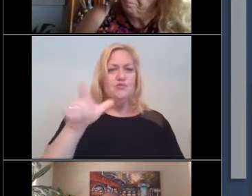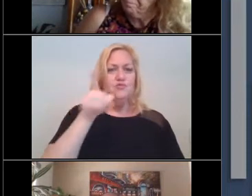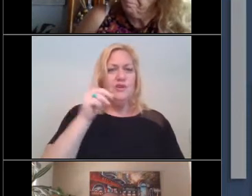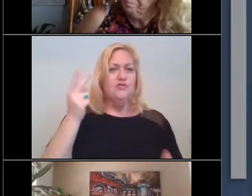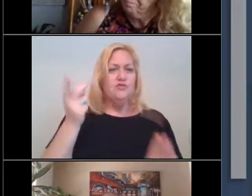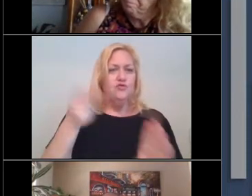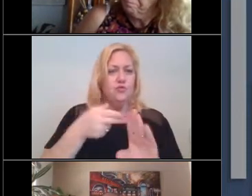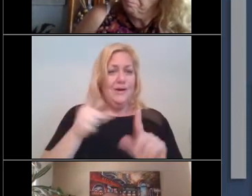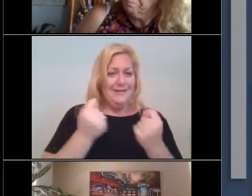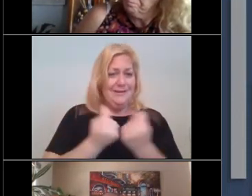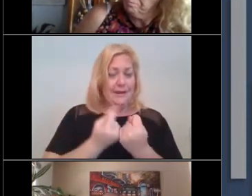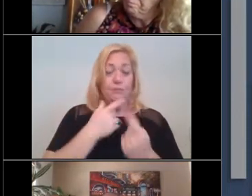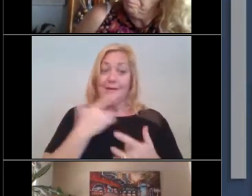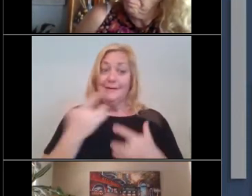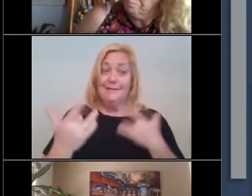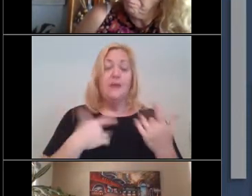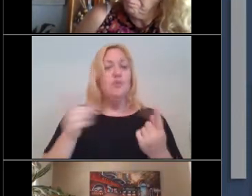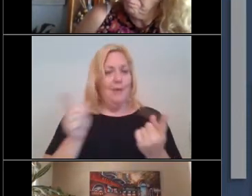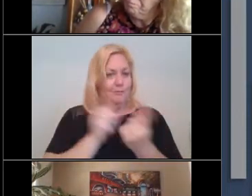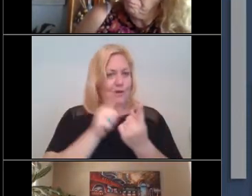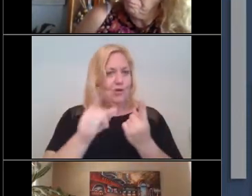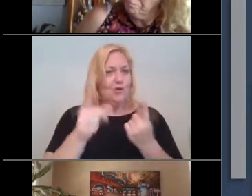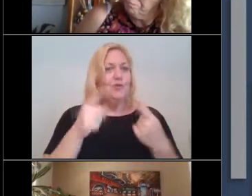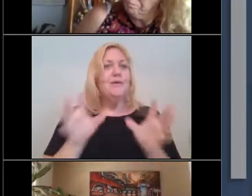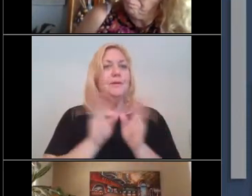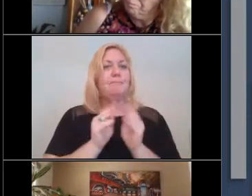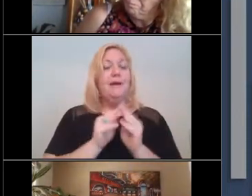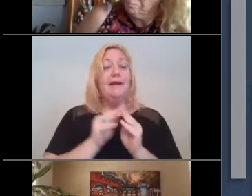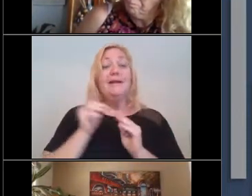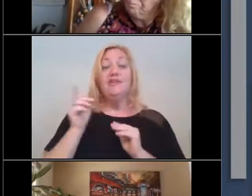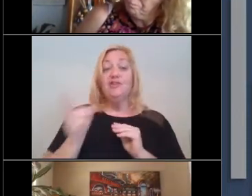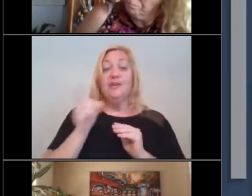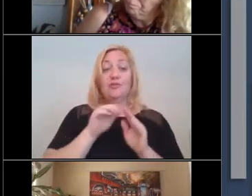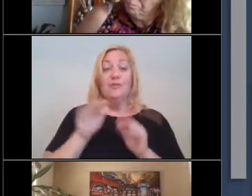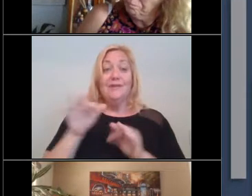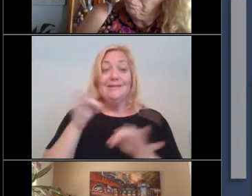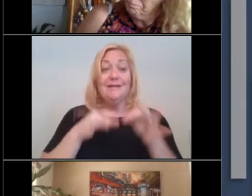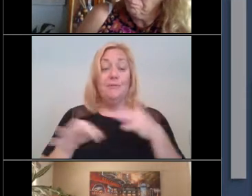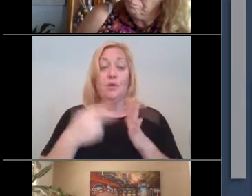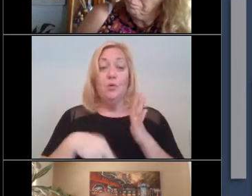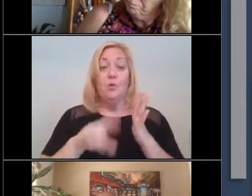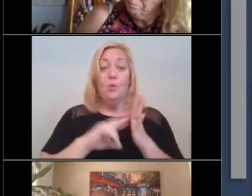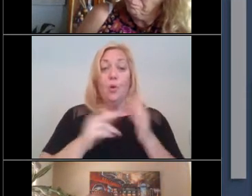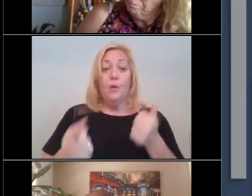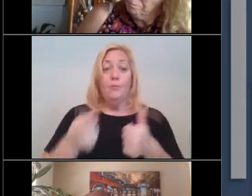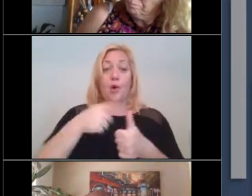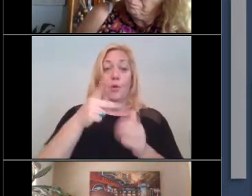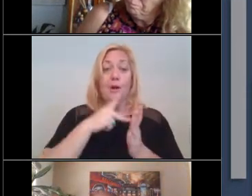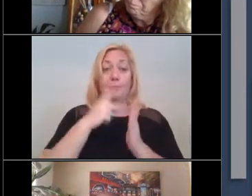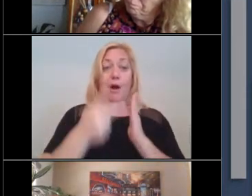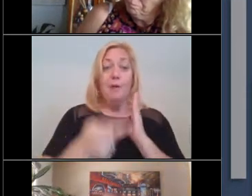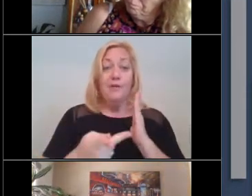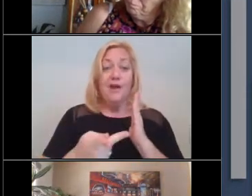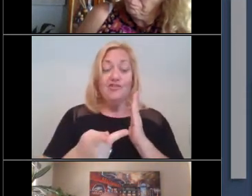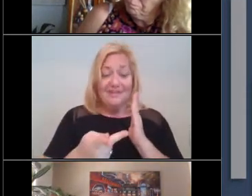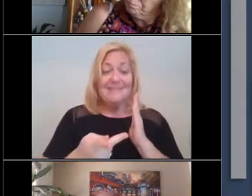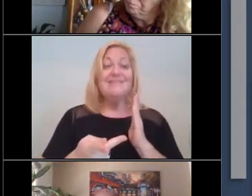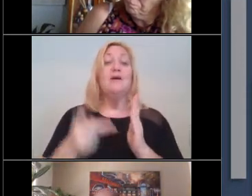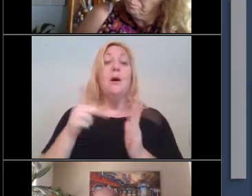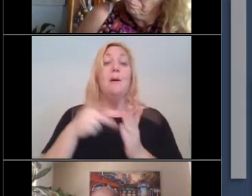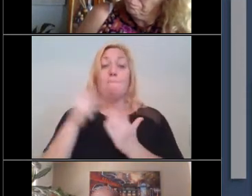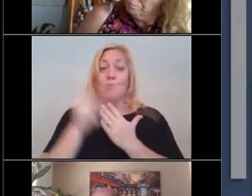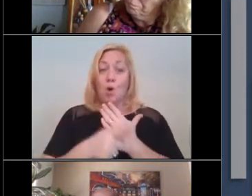to meet her during this meeting. She has stepped into the role of the Priority Populations Program Manager in our Office